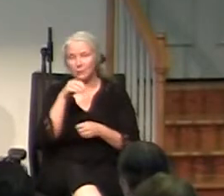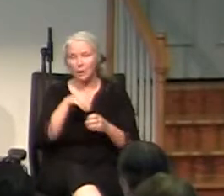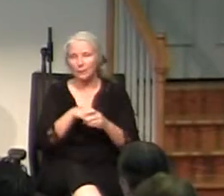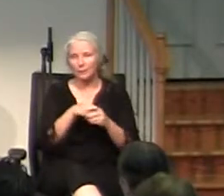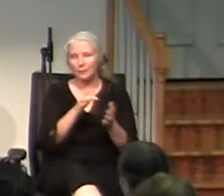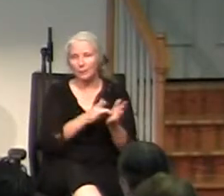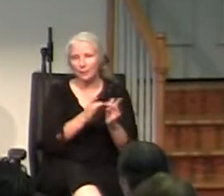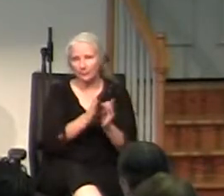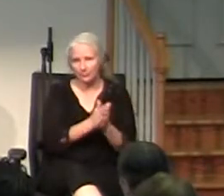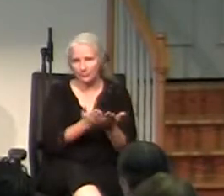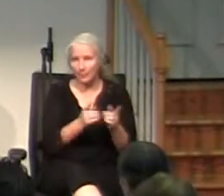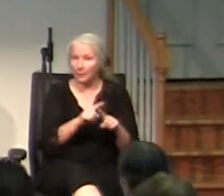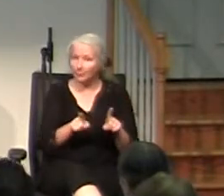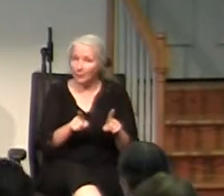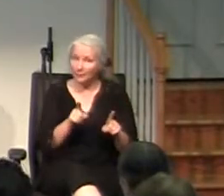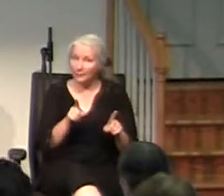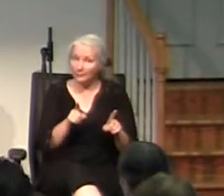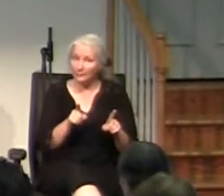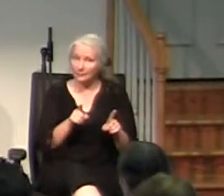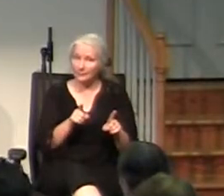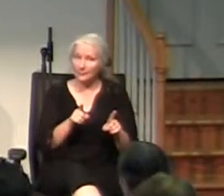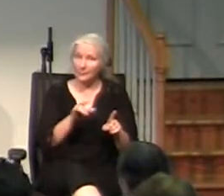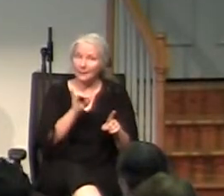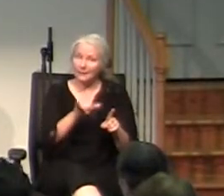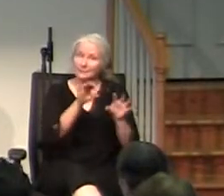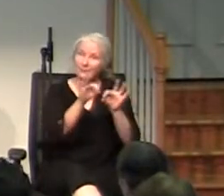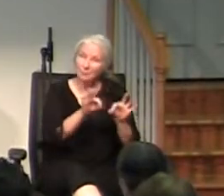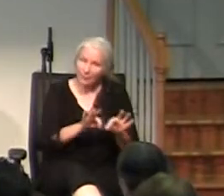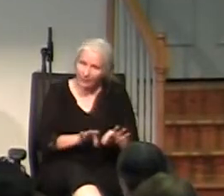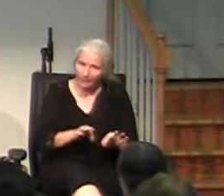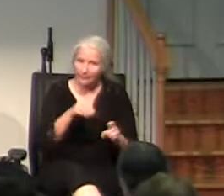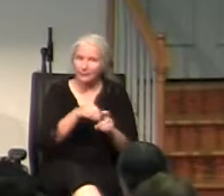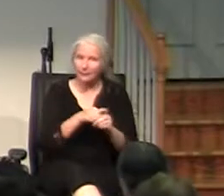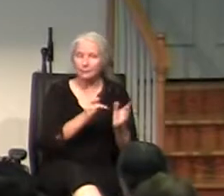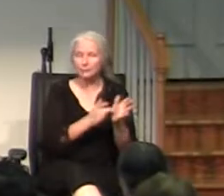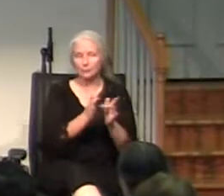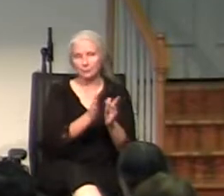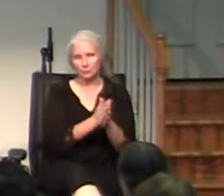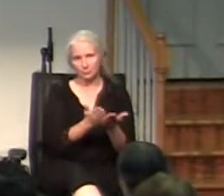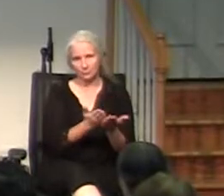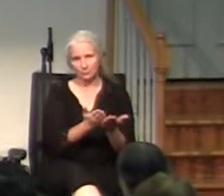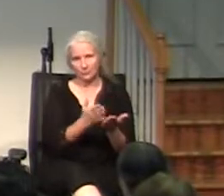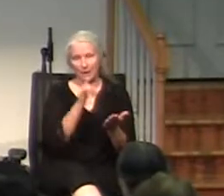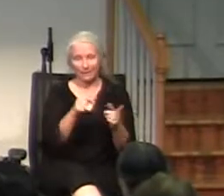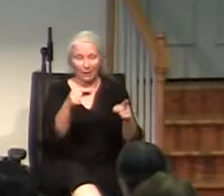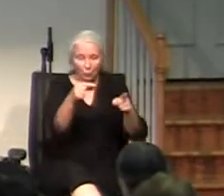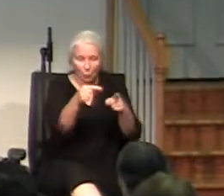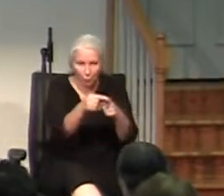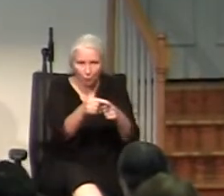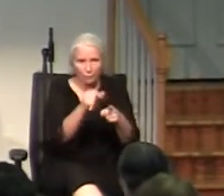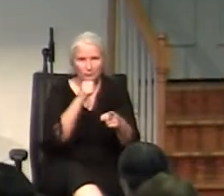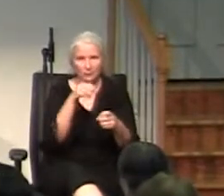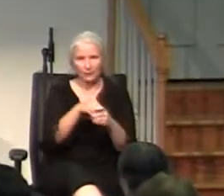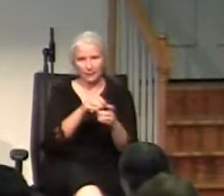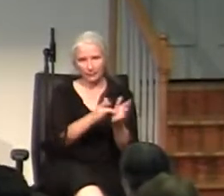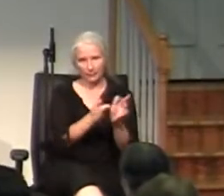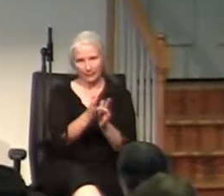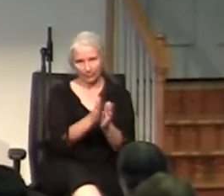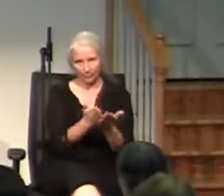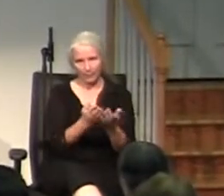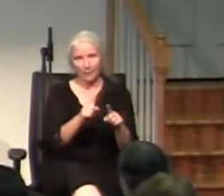And he got to thinking about it, and I said, let's go to the book of Daniel. And let's go there, Daniel chapter 7.